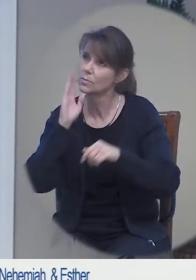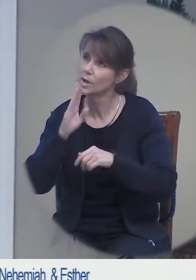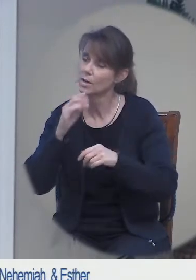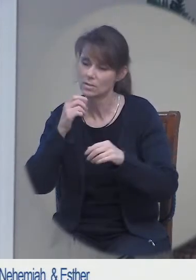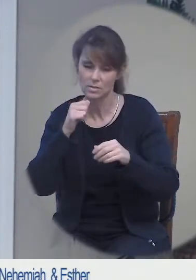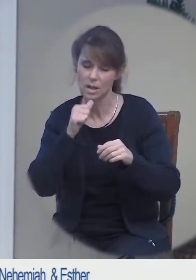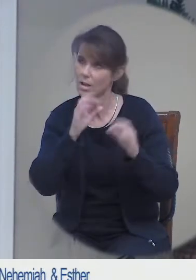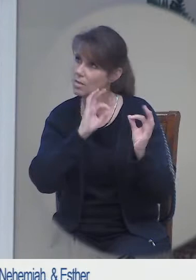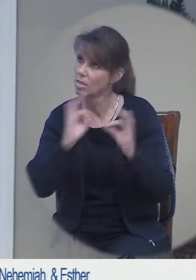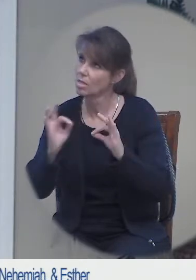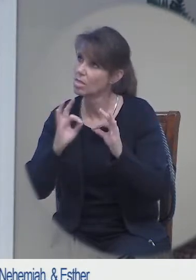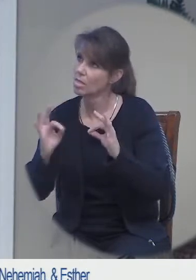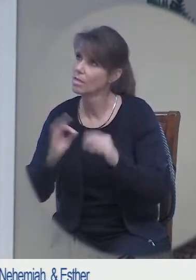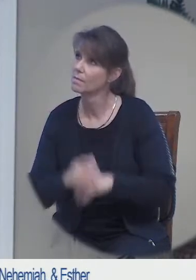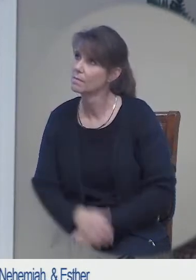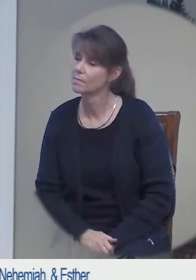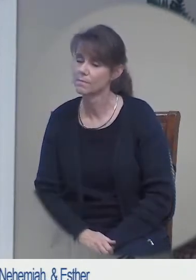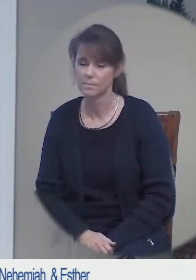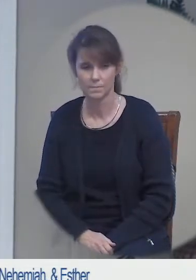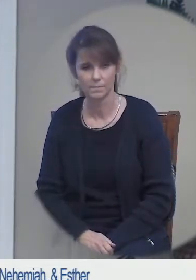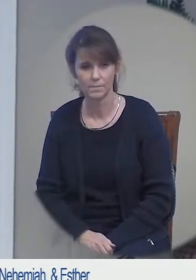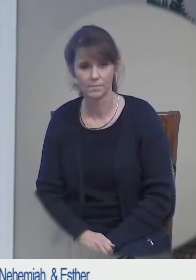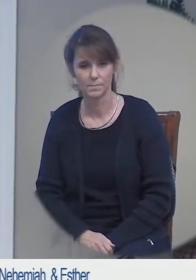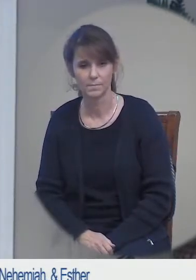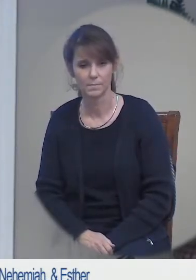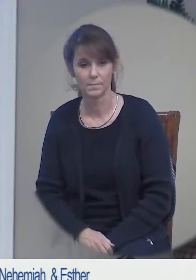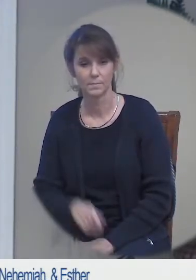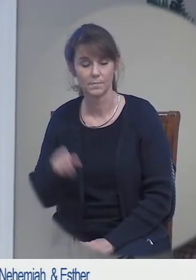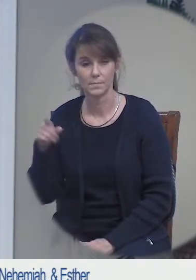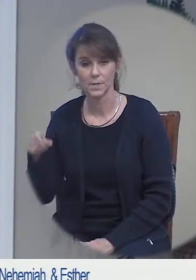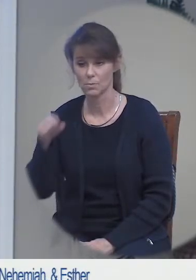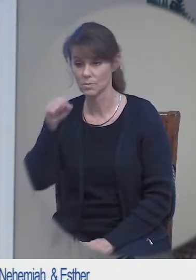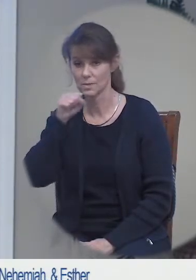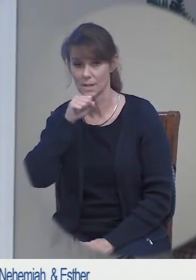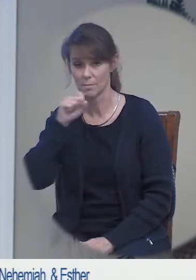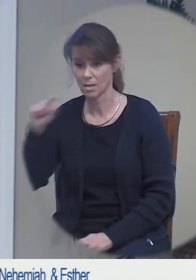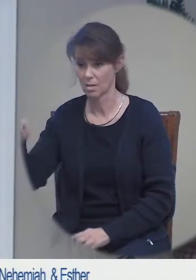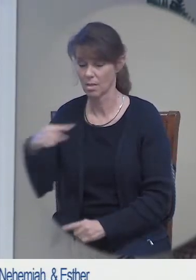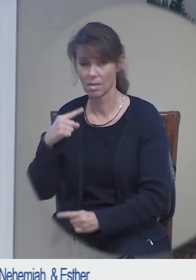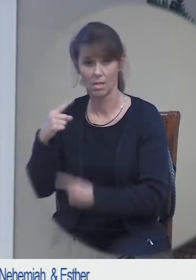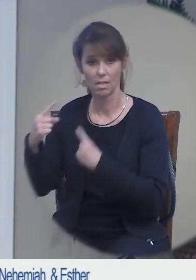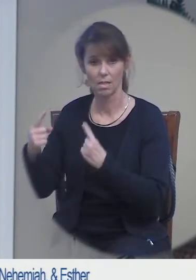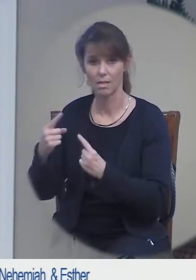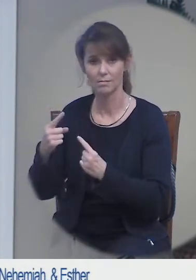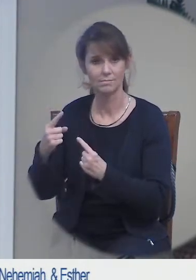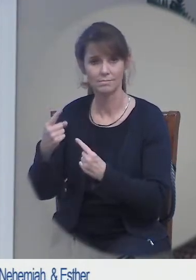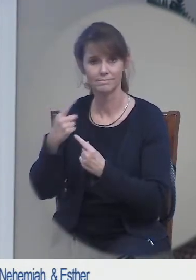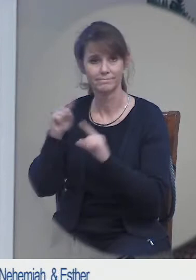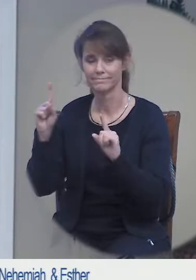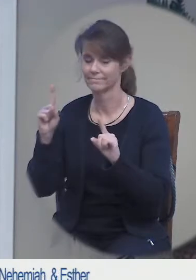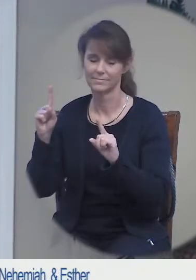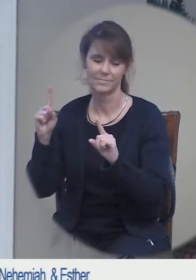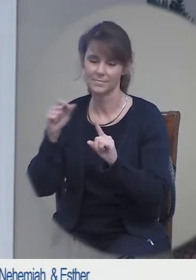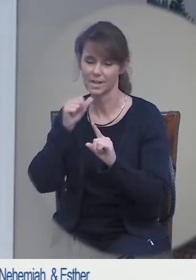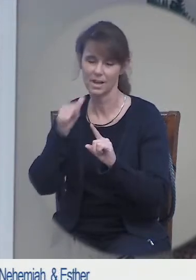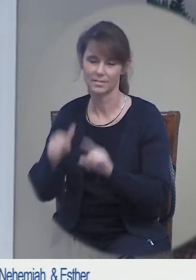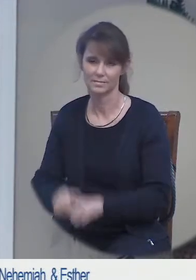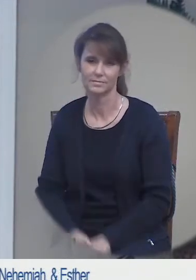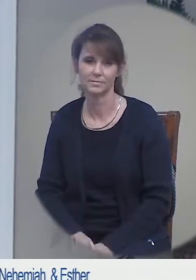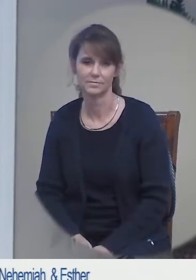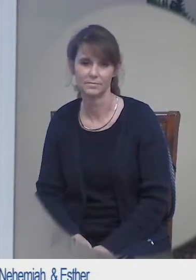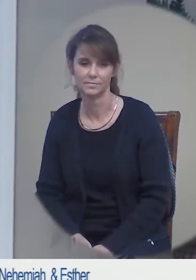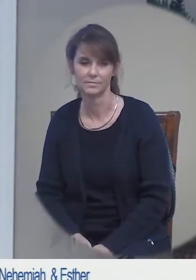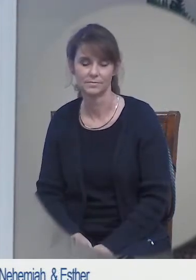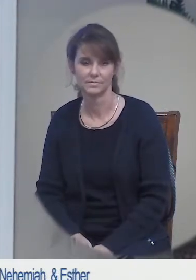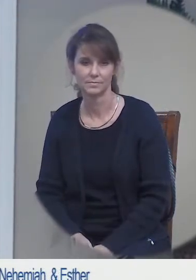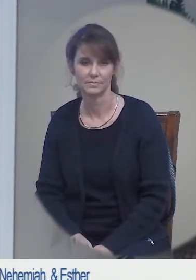And so that didn't work. So what do they do next? They have this one who